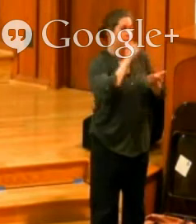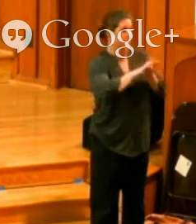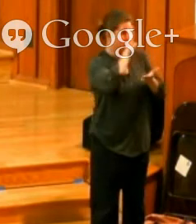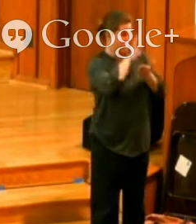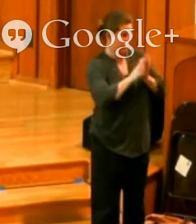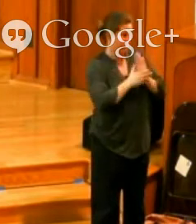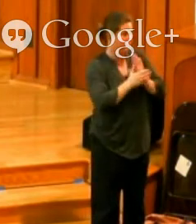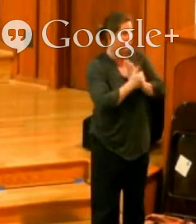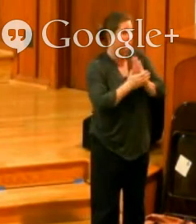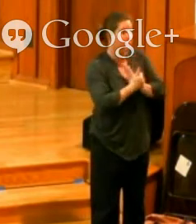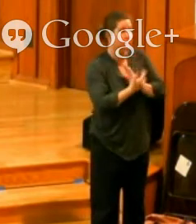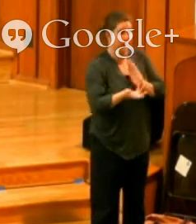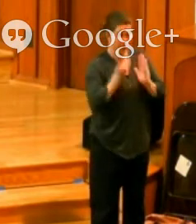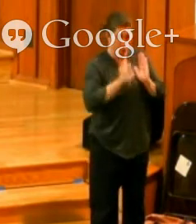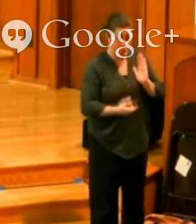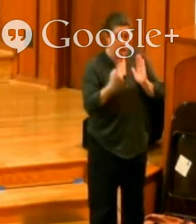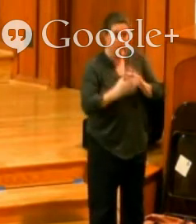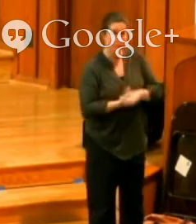that a good one?